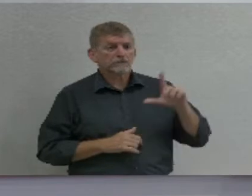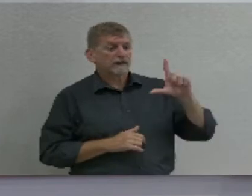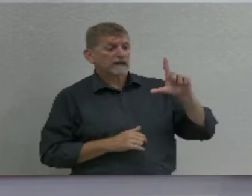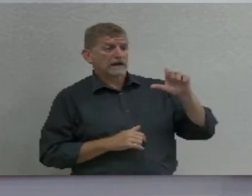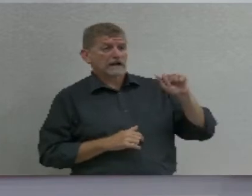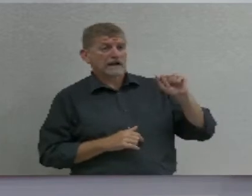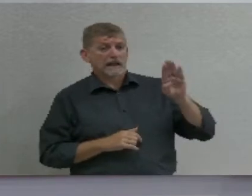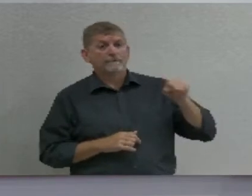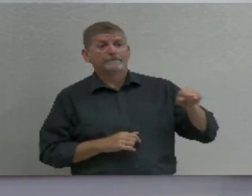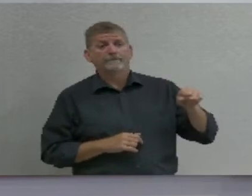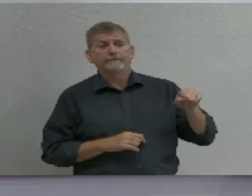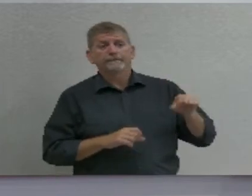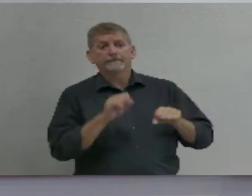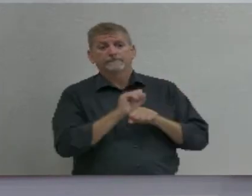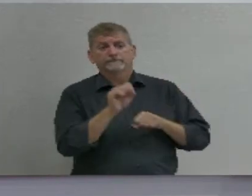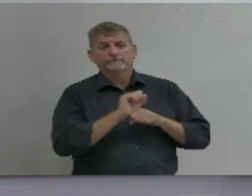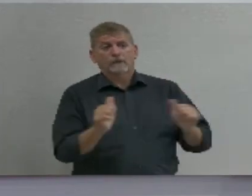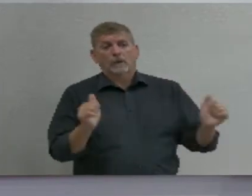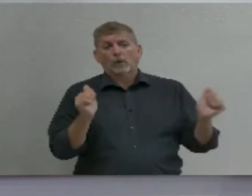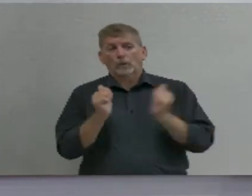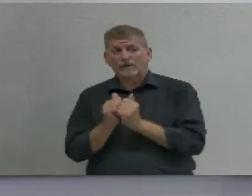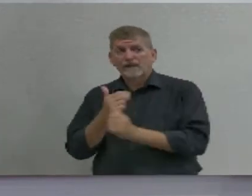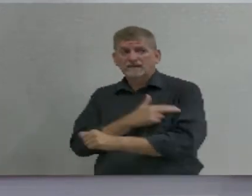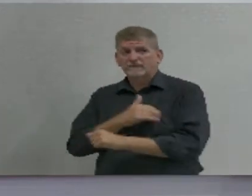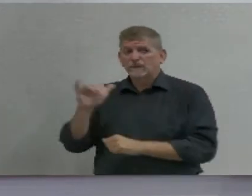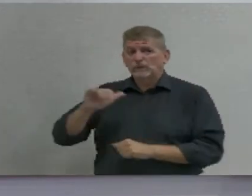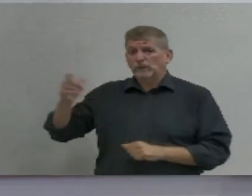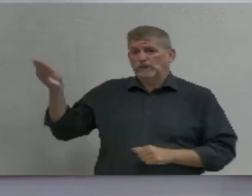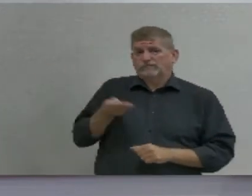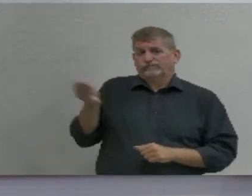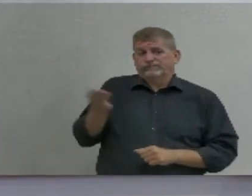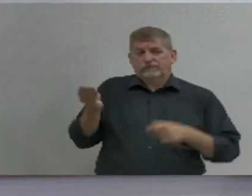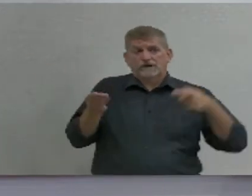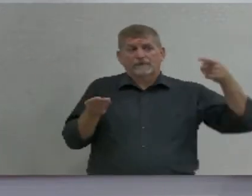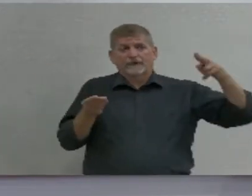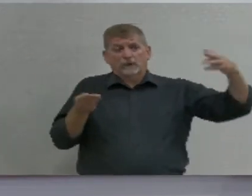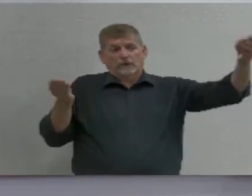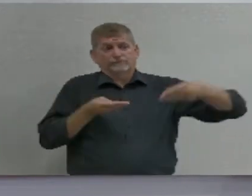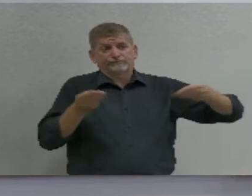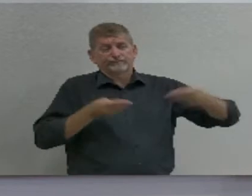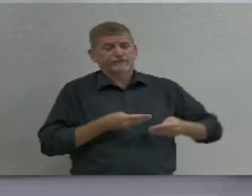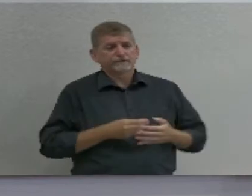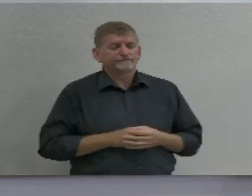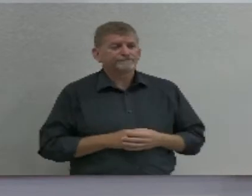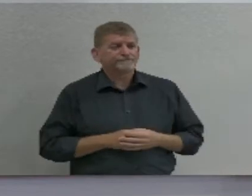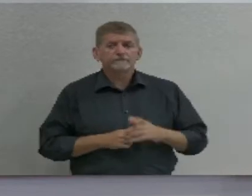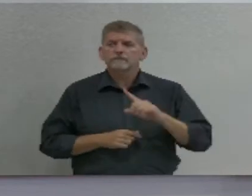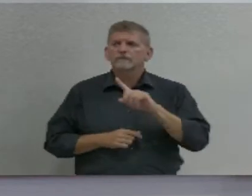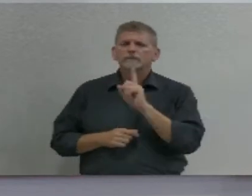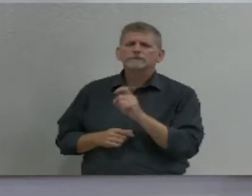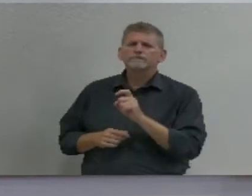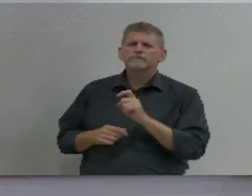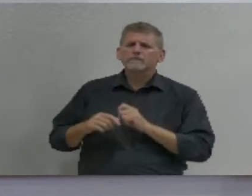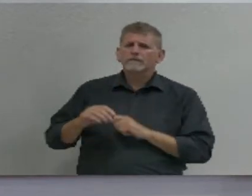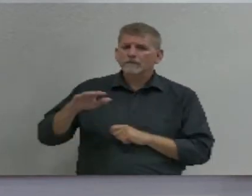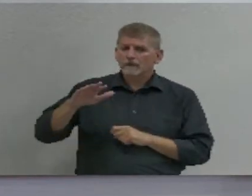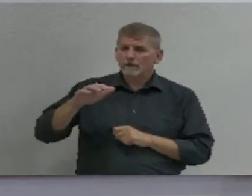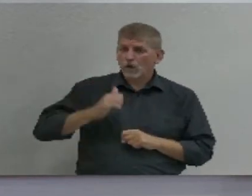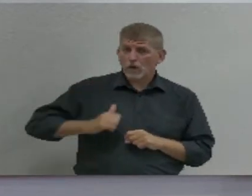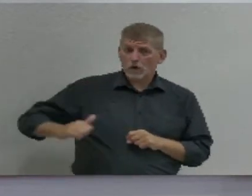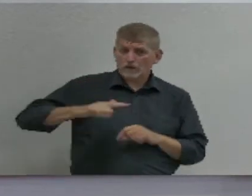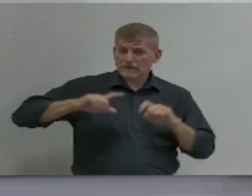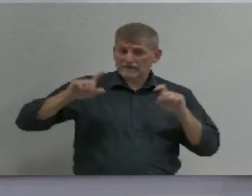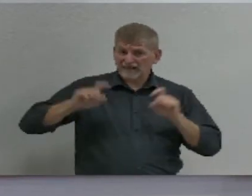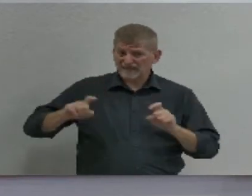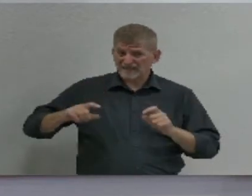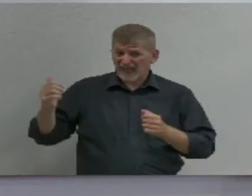doing 700 to 800 samples a day. So it sounds like all the testing, the facilitation of testing, it's all done within Purdue. Is that